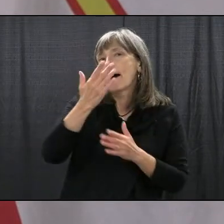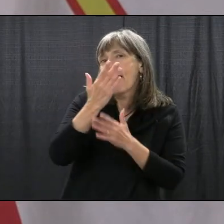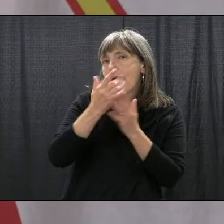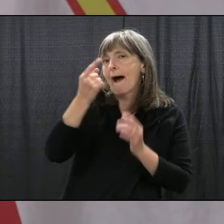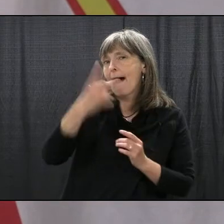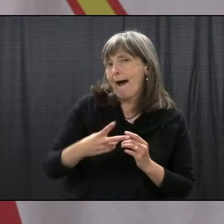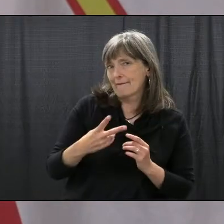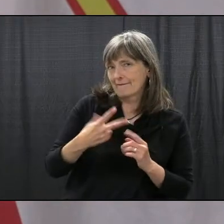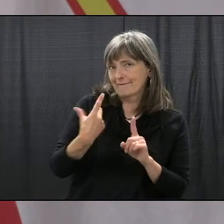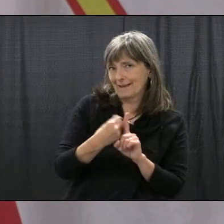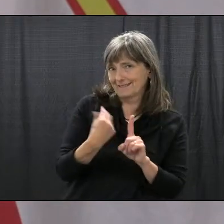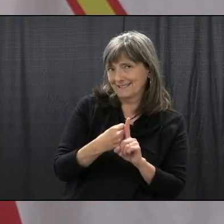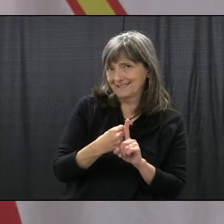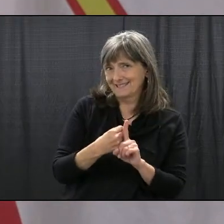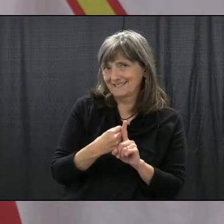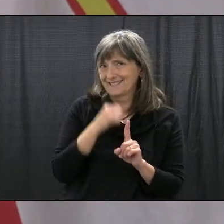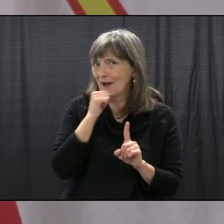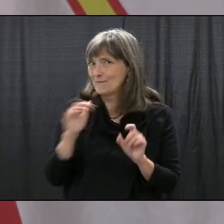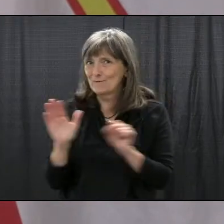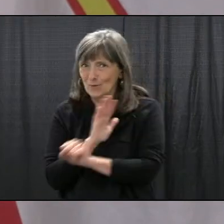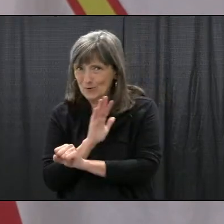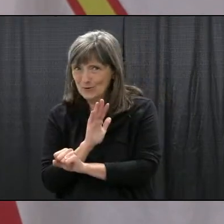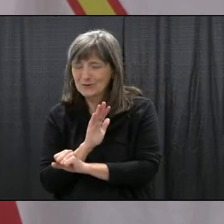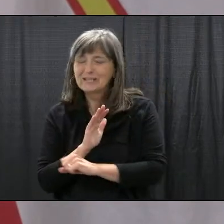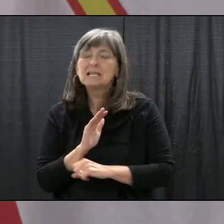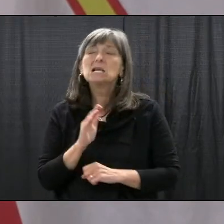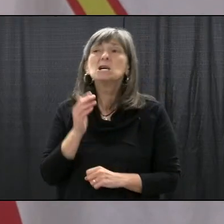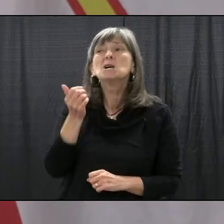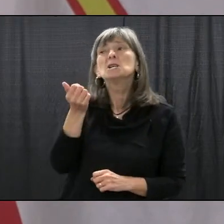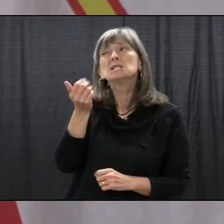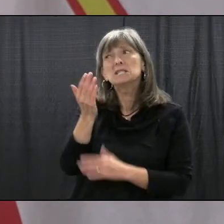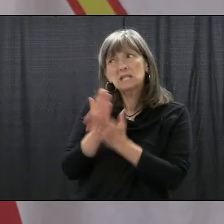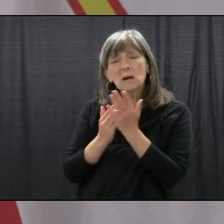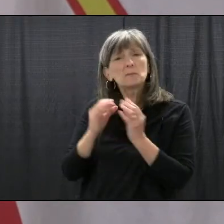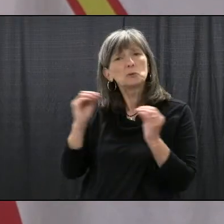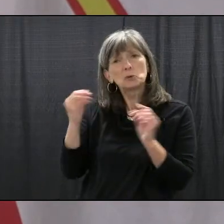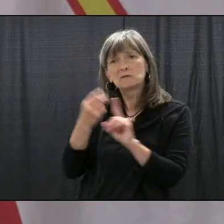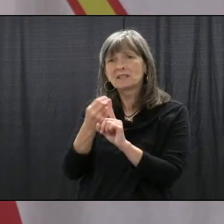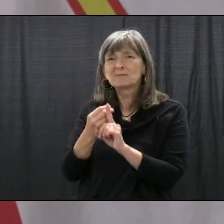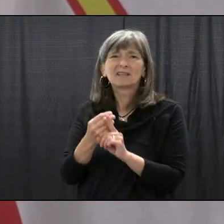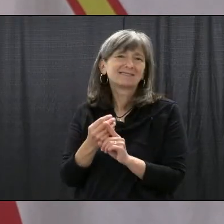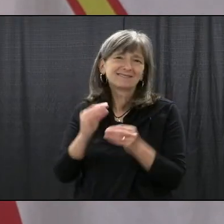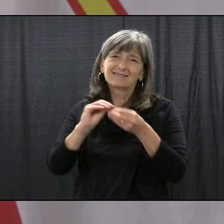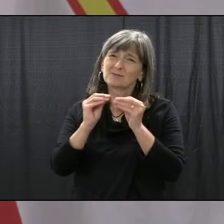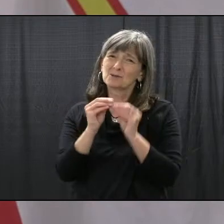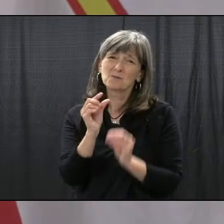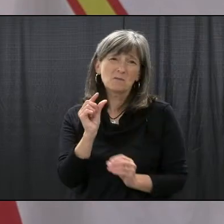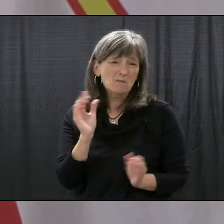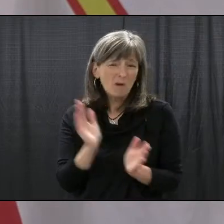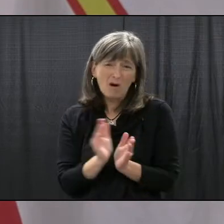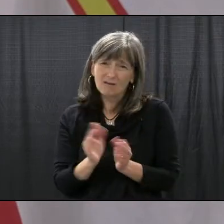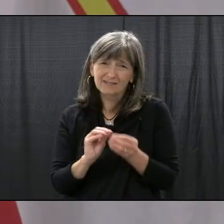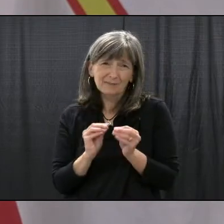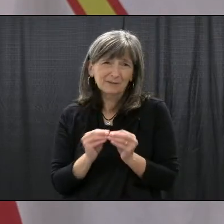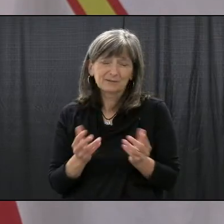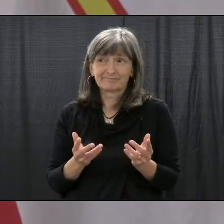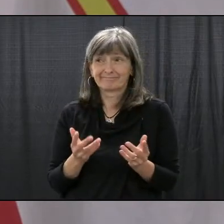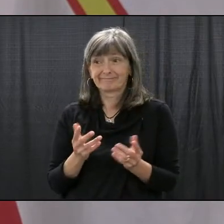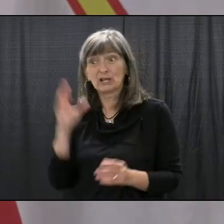people, and I think we've had some who were unvaccinated. The numbers are small, so I can't really speak to really small